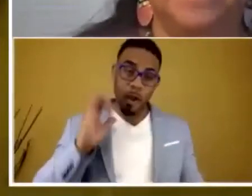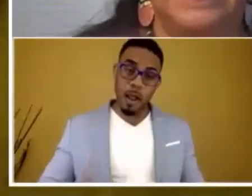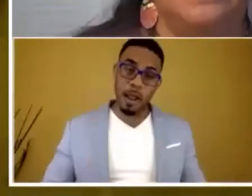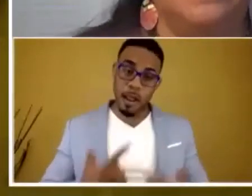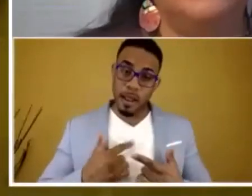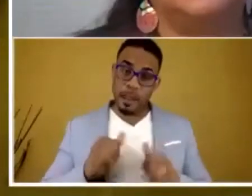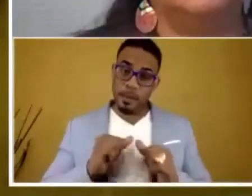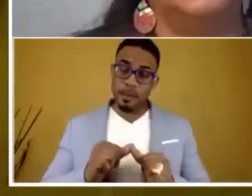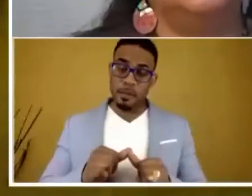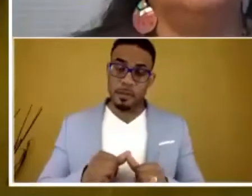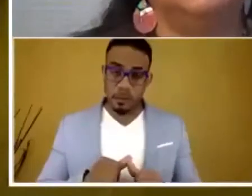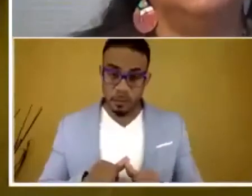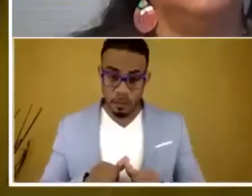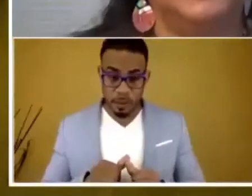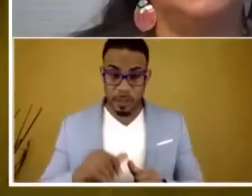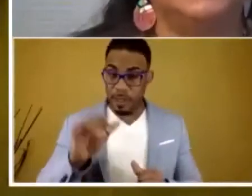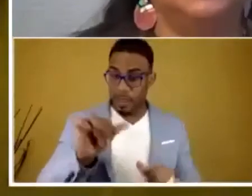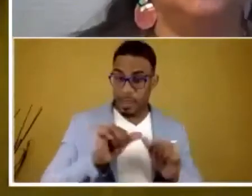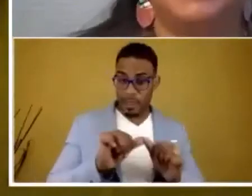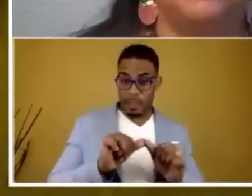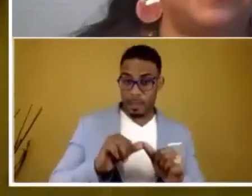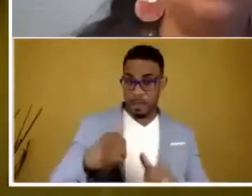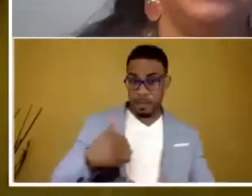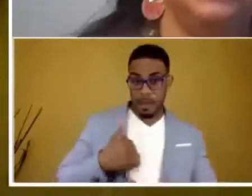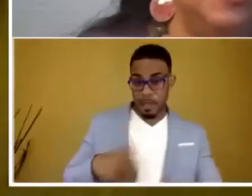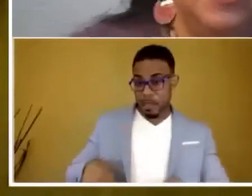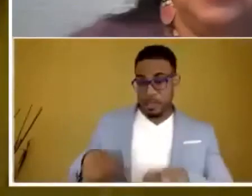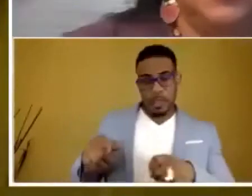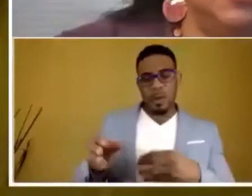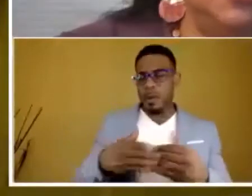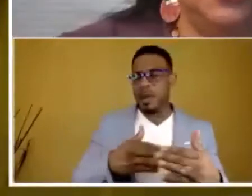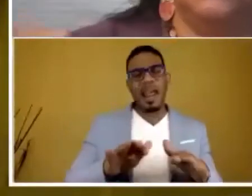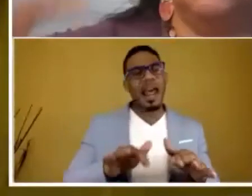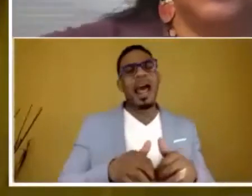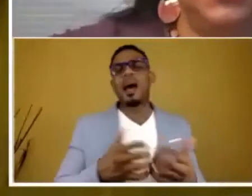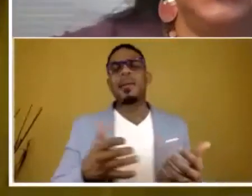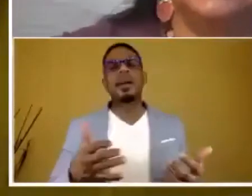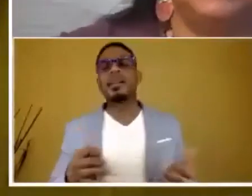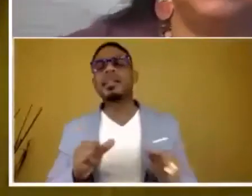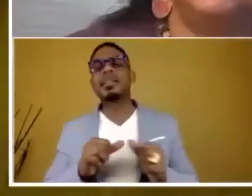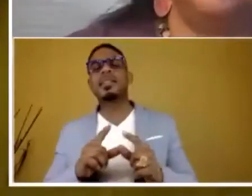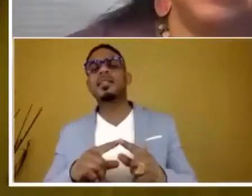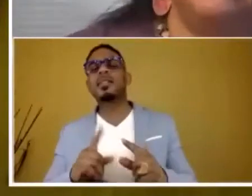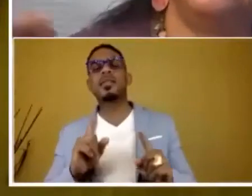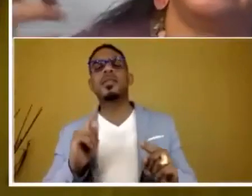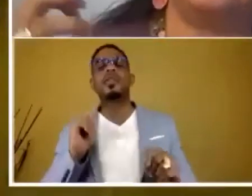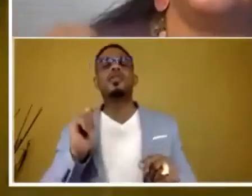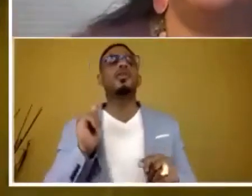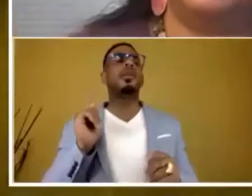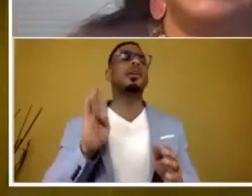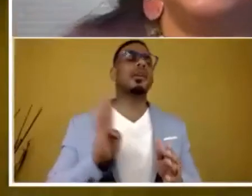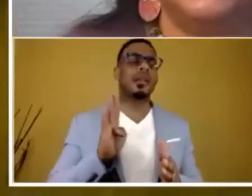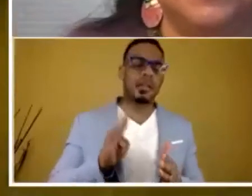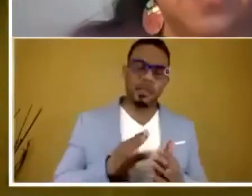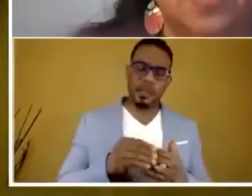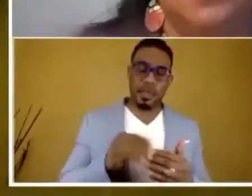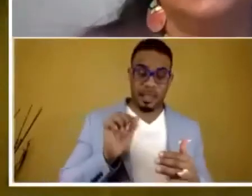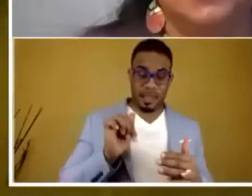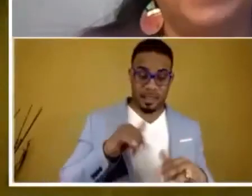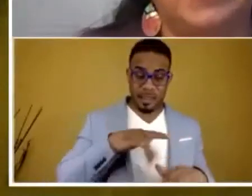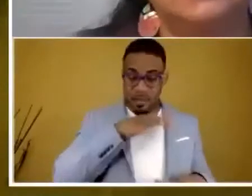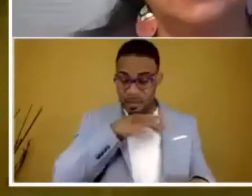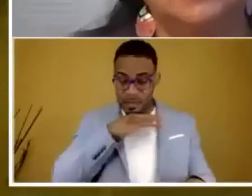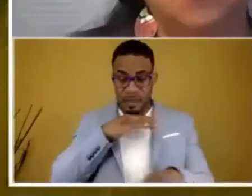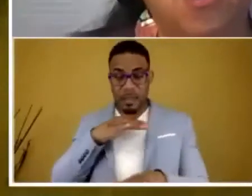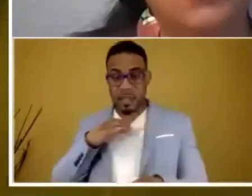sustaining. And that continued militarization, no matter how much it continues to go, trillions and billions of dollars, that contamination